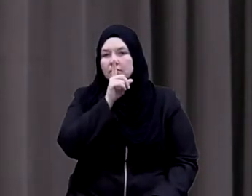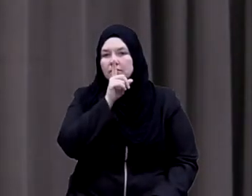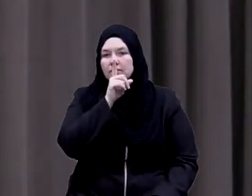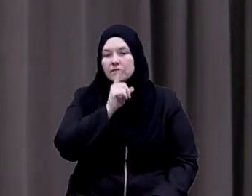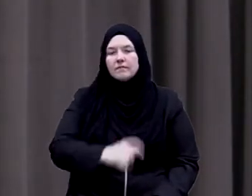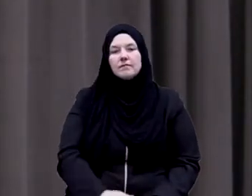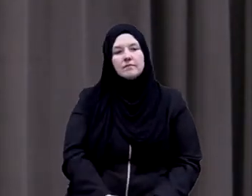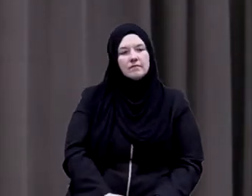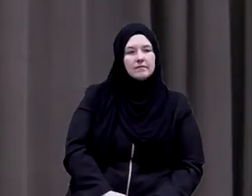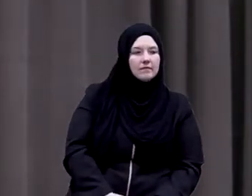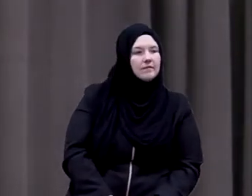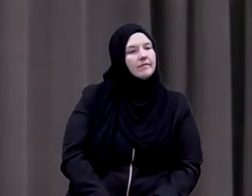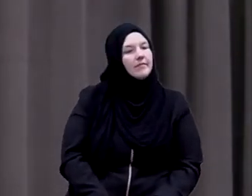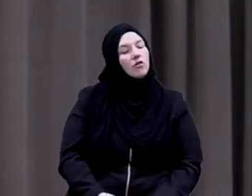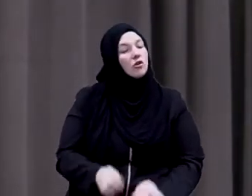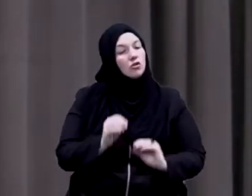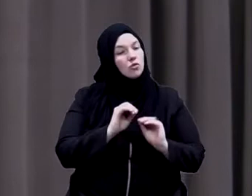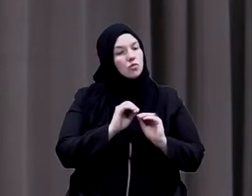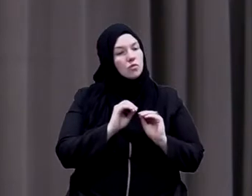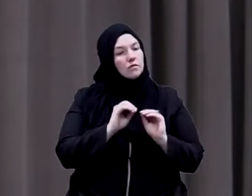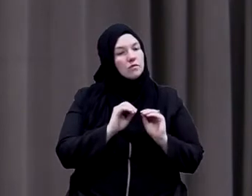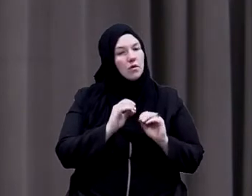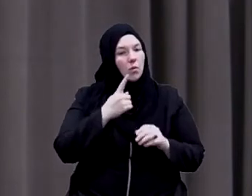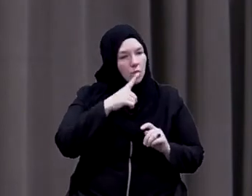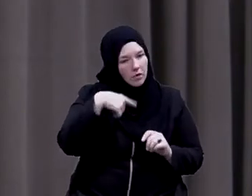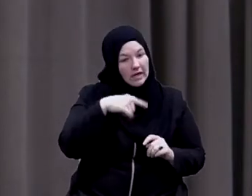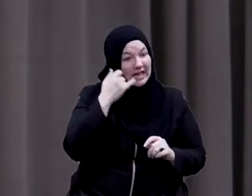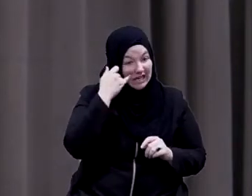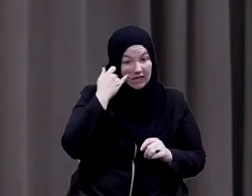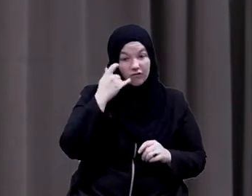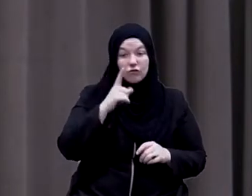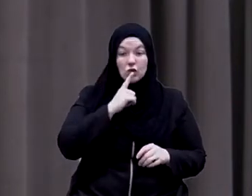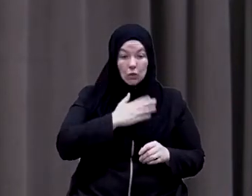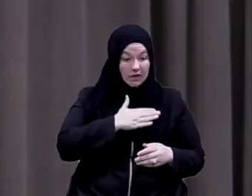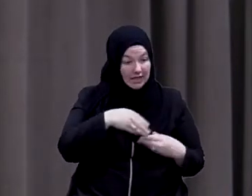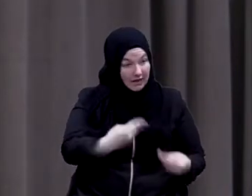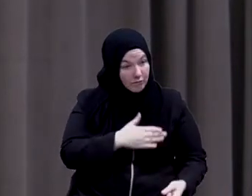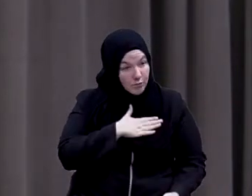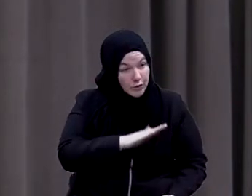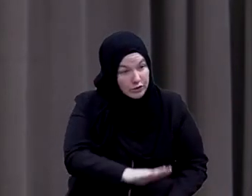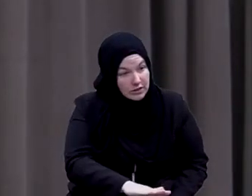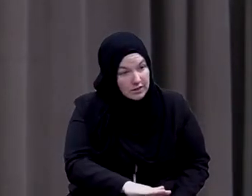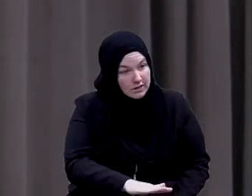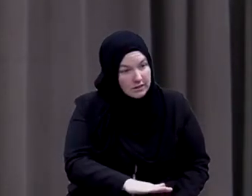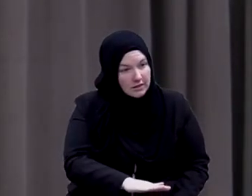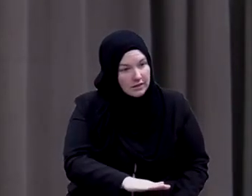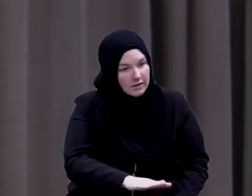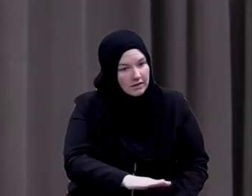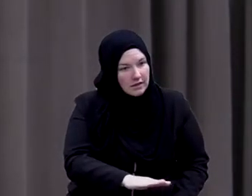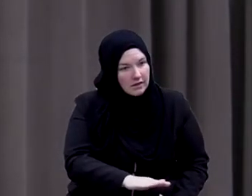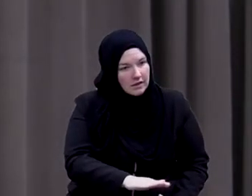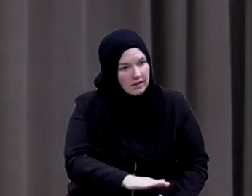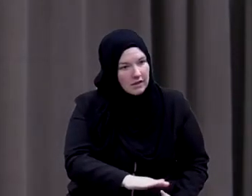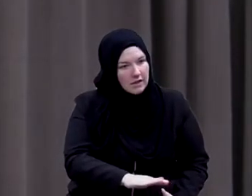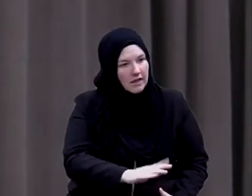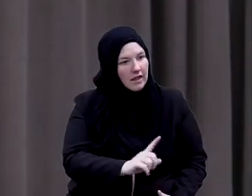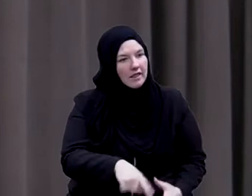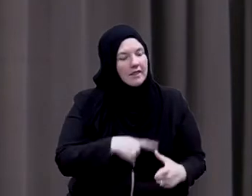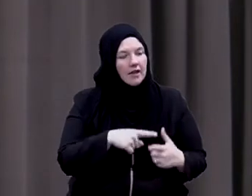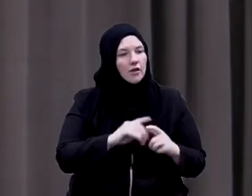contradiction. There is no contradiction. You give mercy when there is no